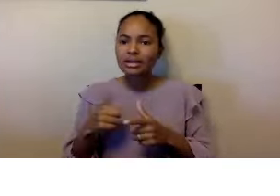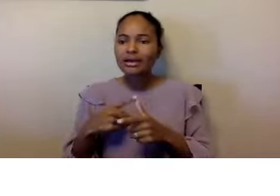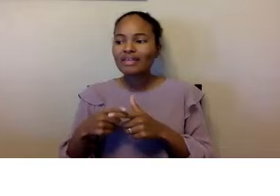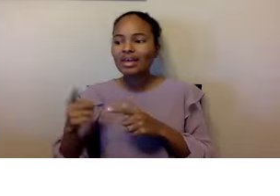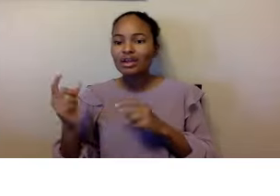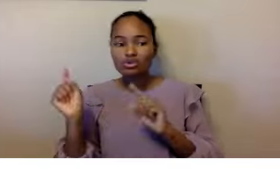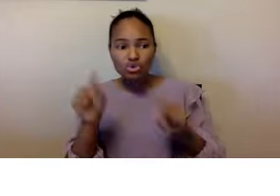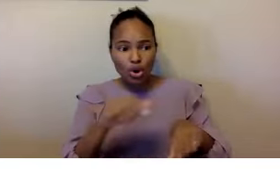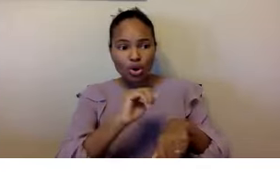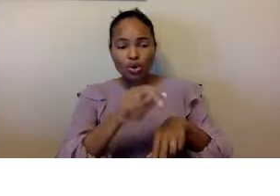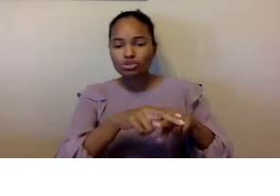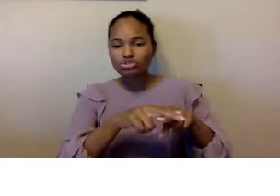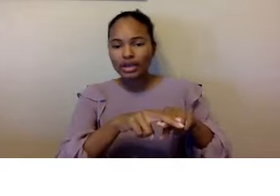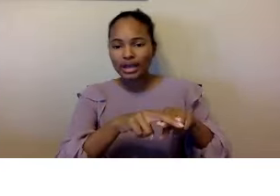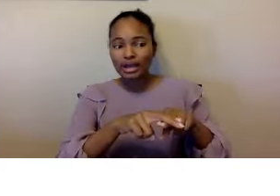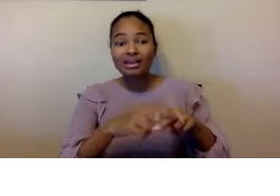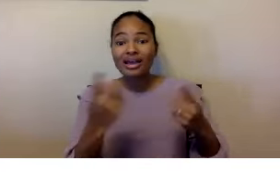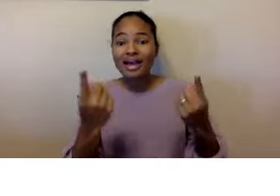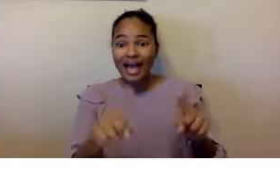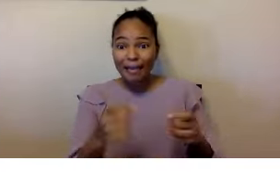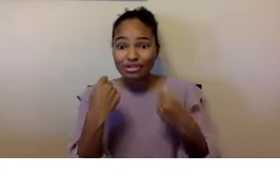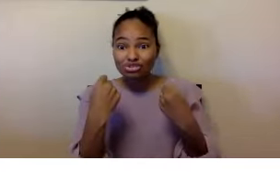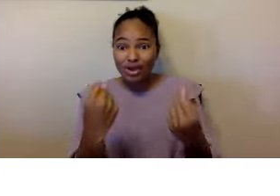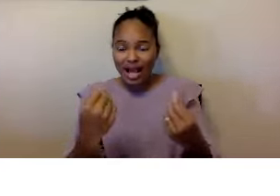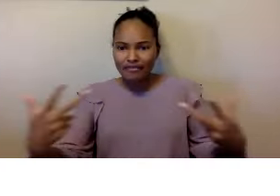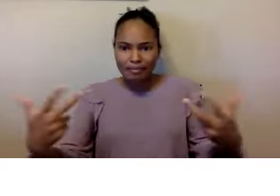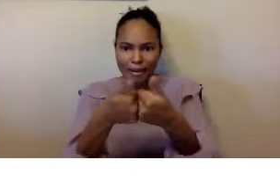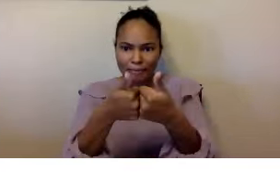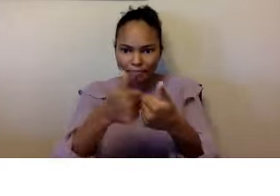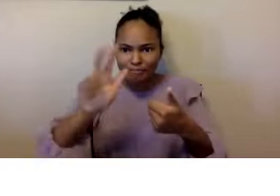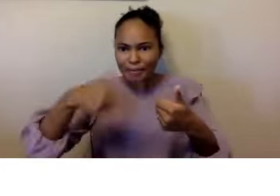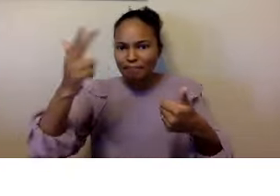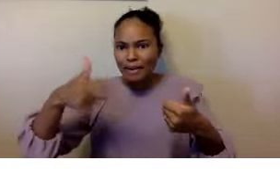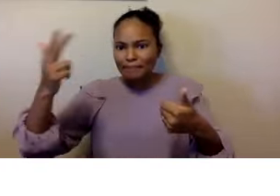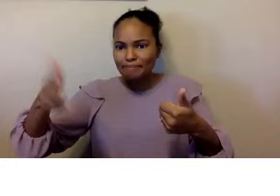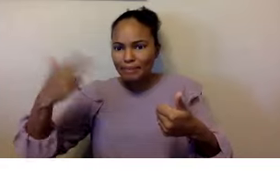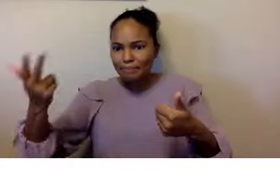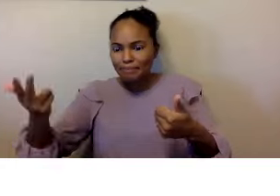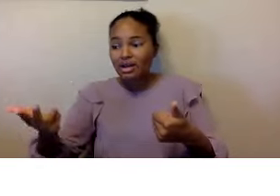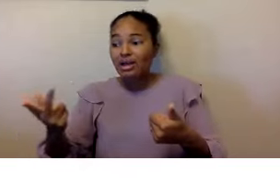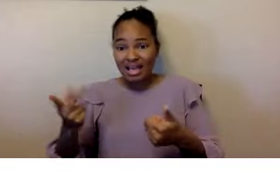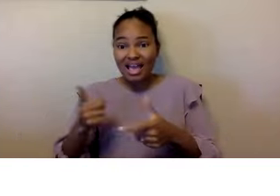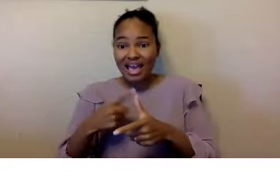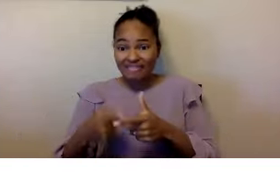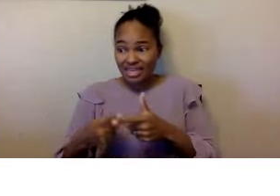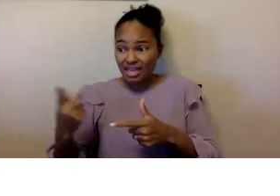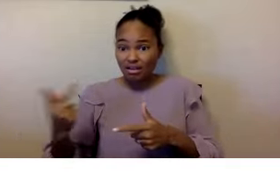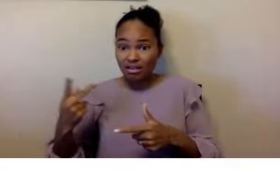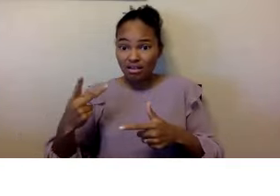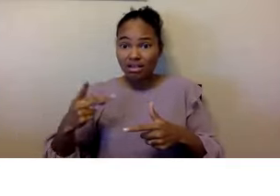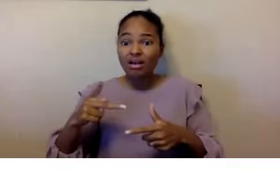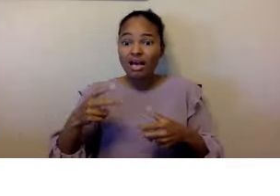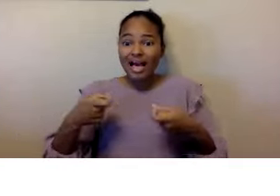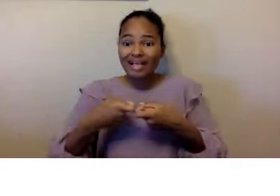car and he got flipped in the air 3 times. And he was in an electric chair. We both was in electric chairs and they folded